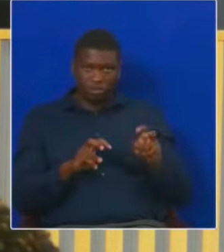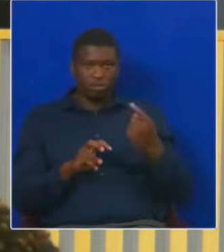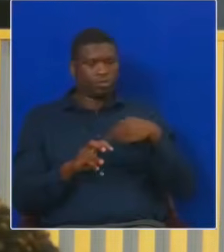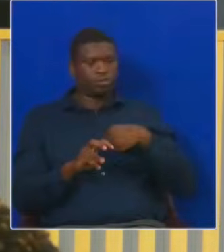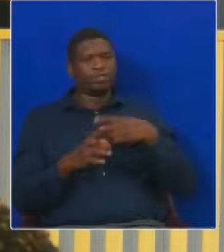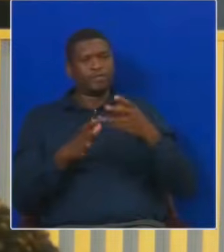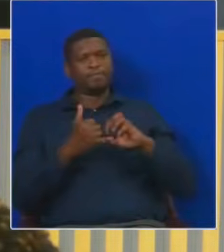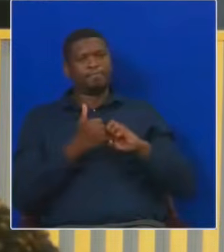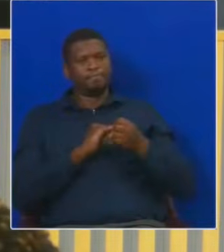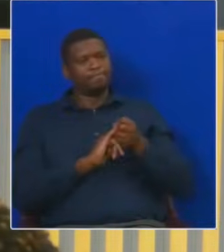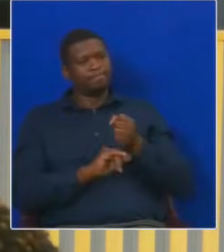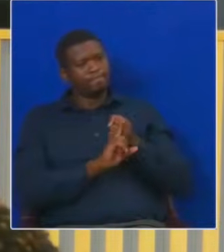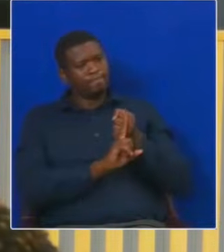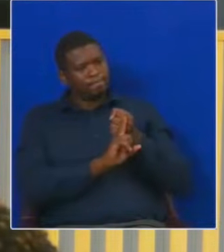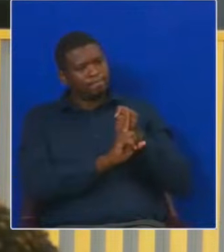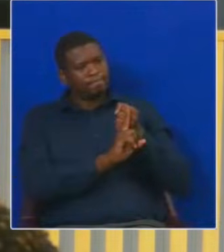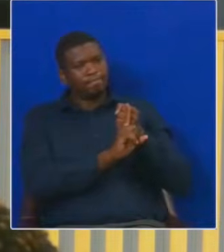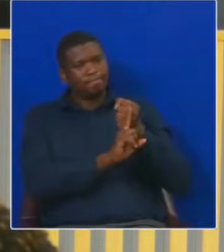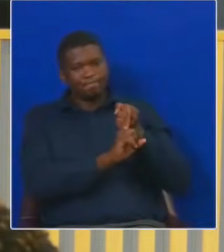that